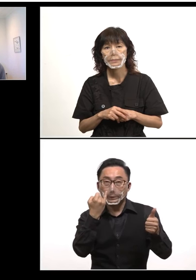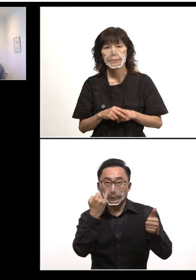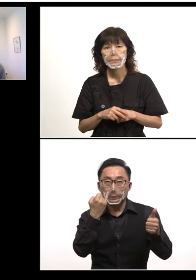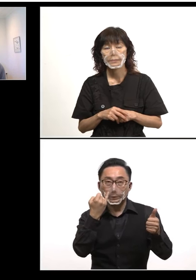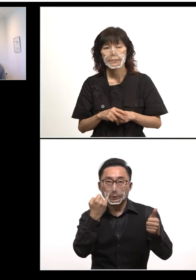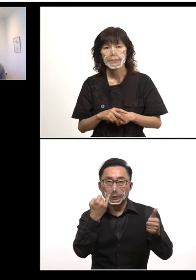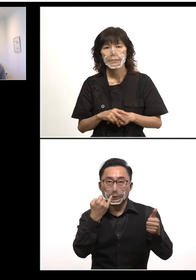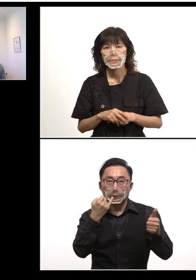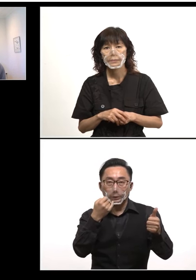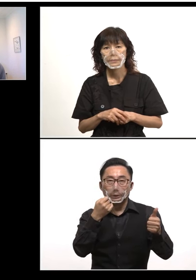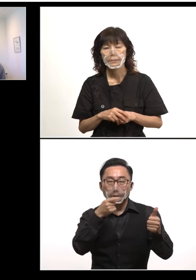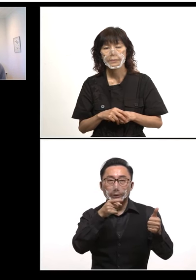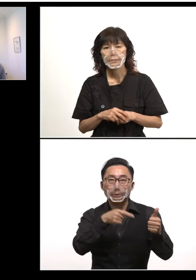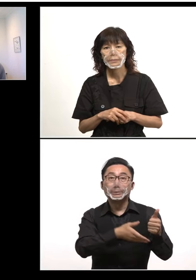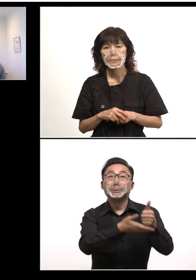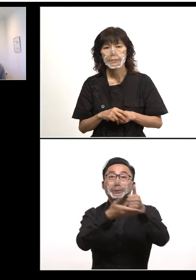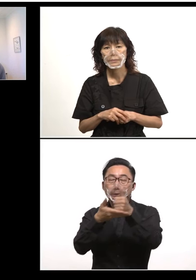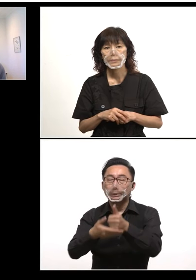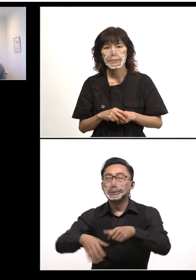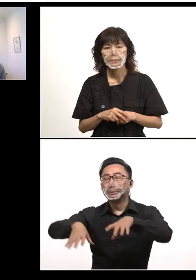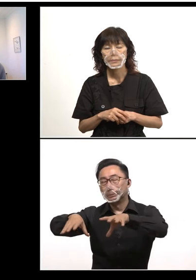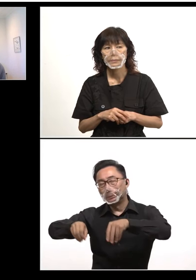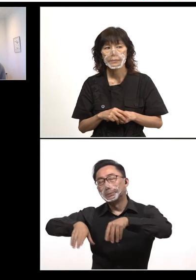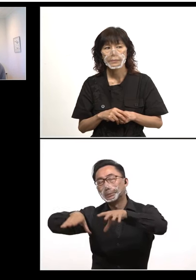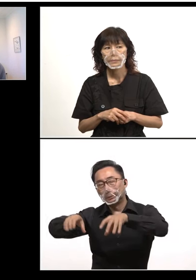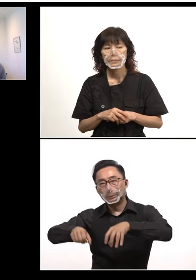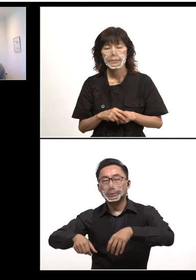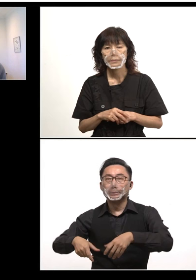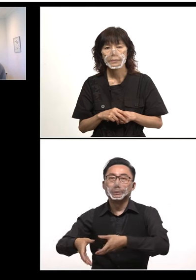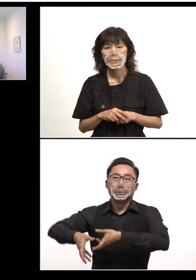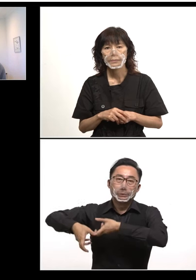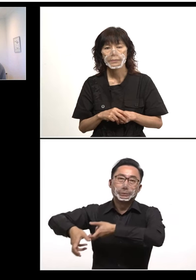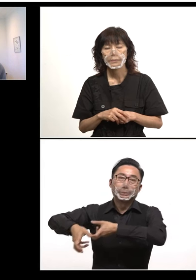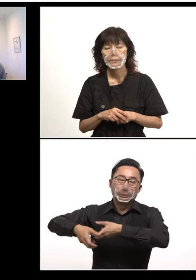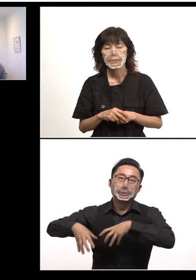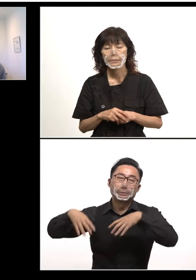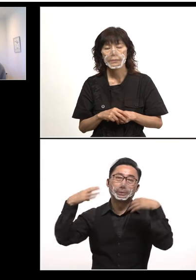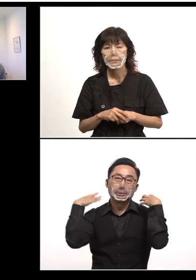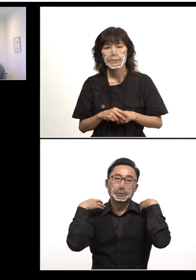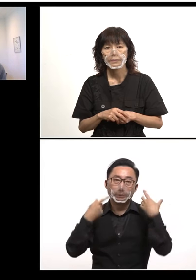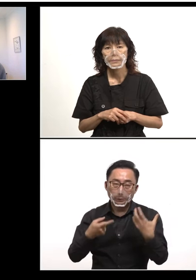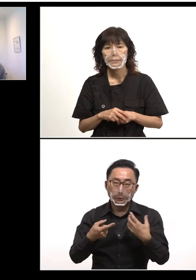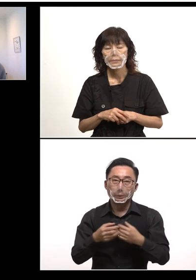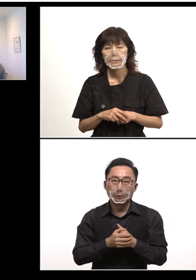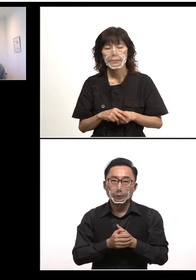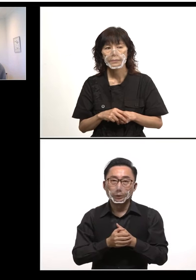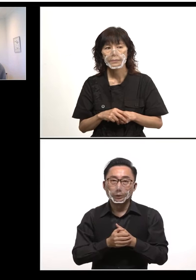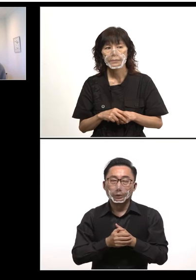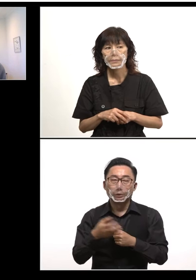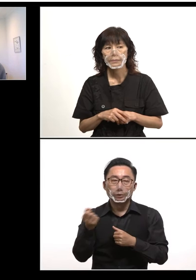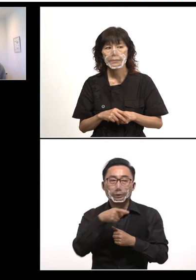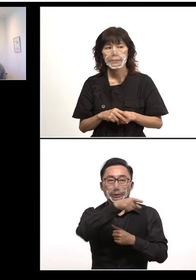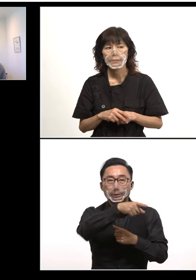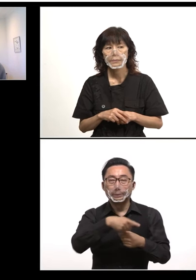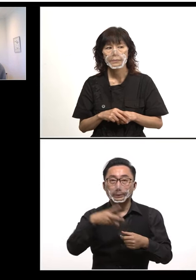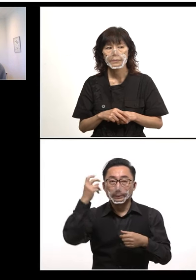massage workers. They all were given glasses to wear and a white cane, and they were trained